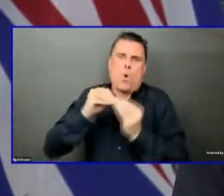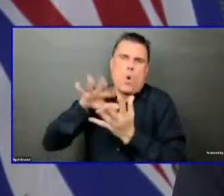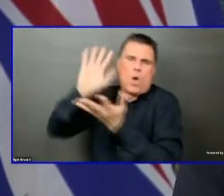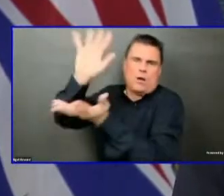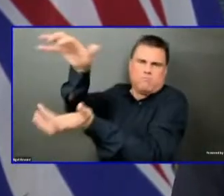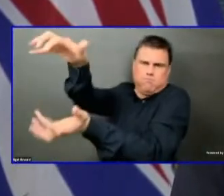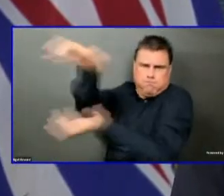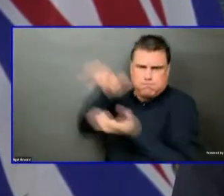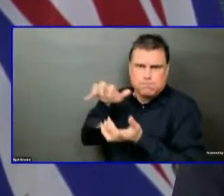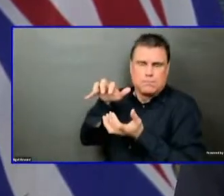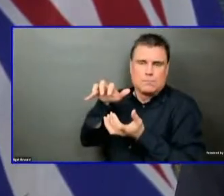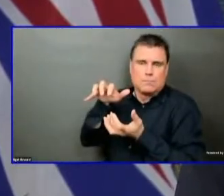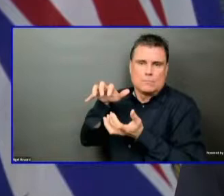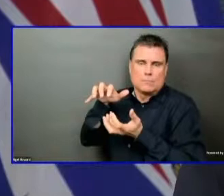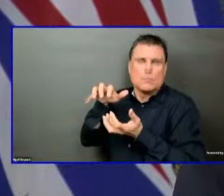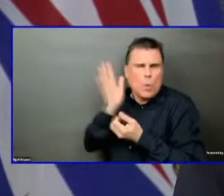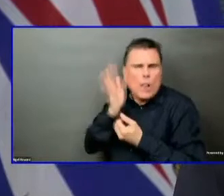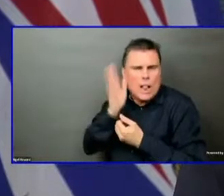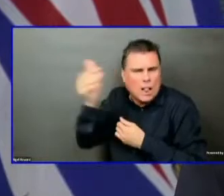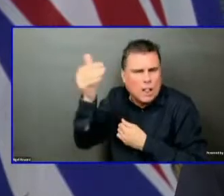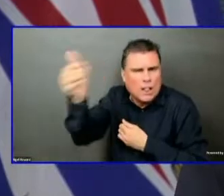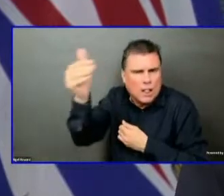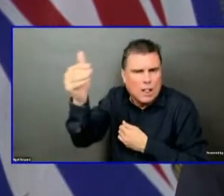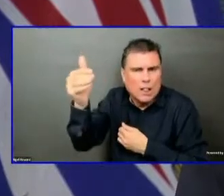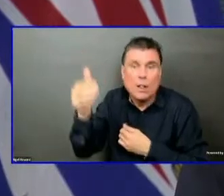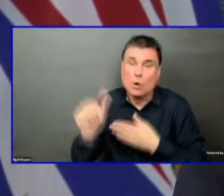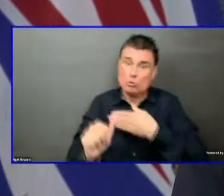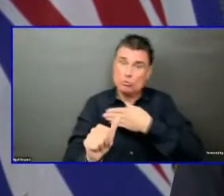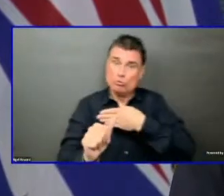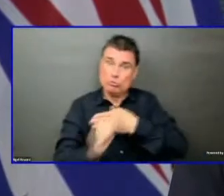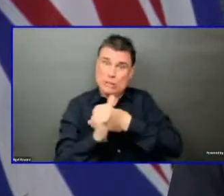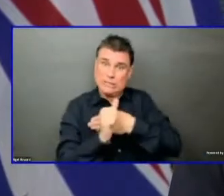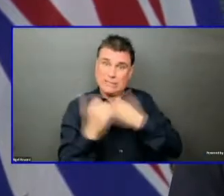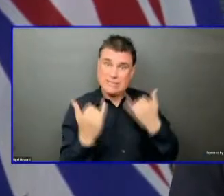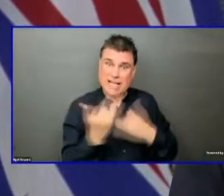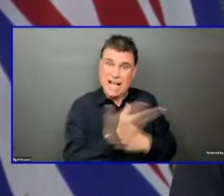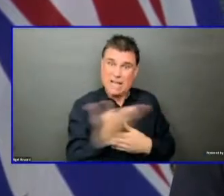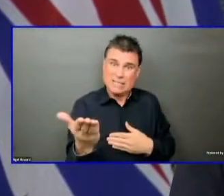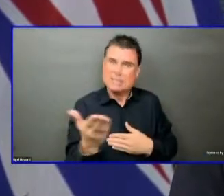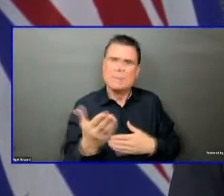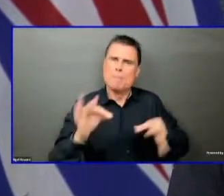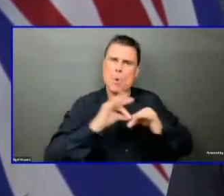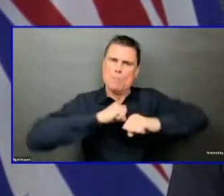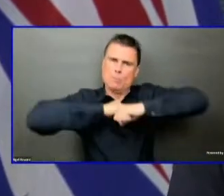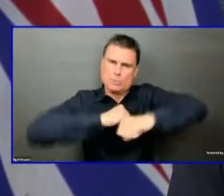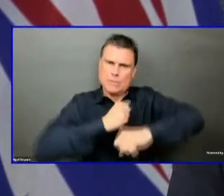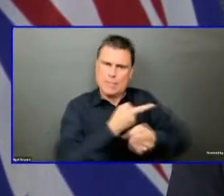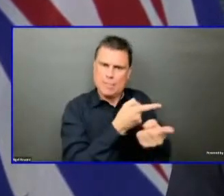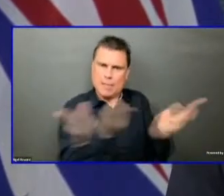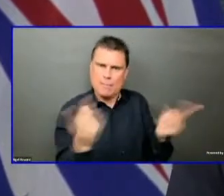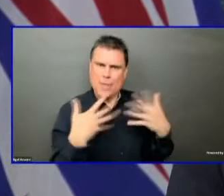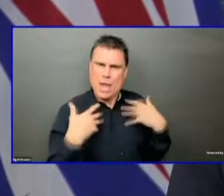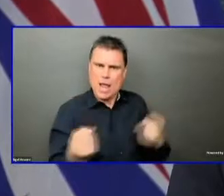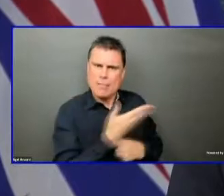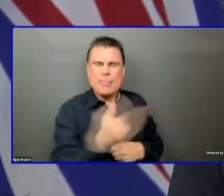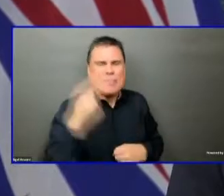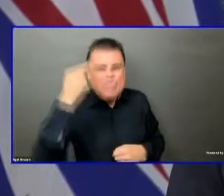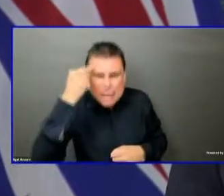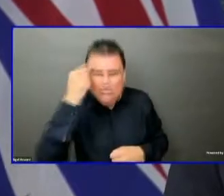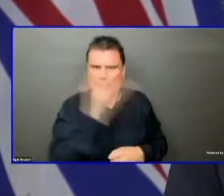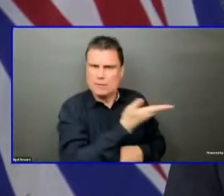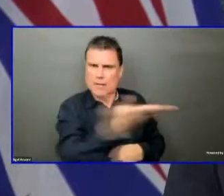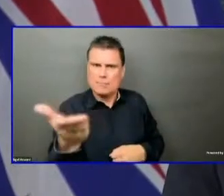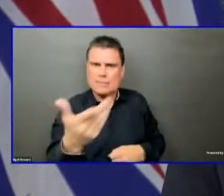at the core of what we've done in all of our actions to deal with COVID-19. But we need